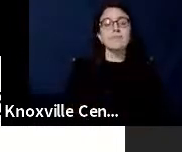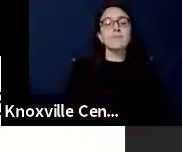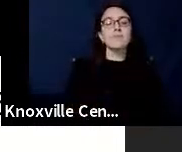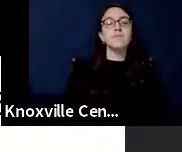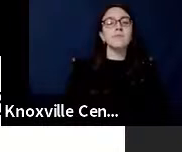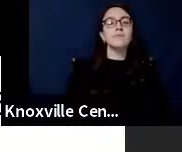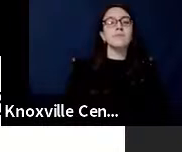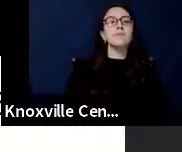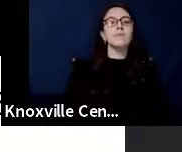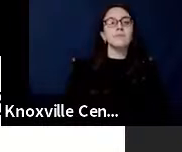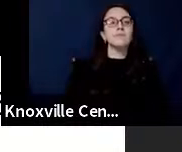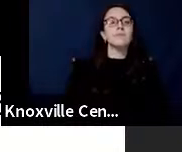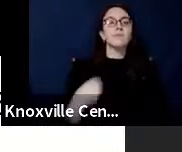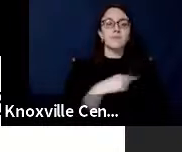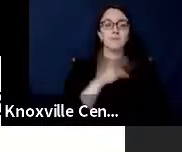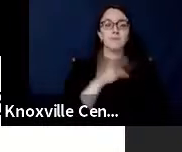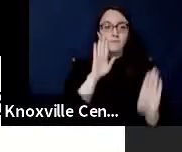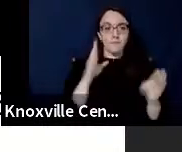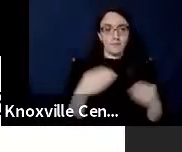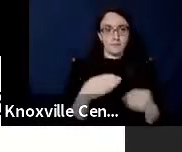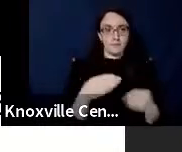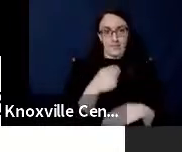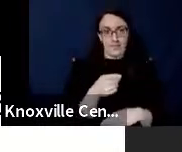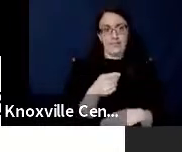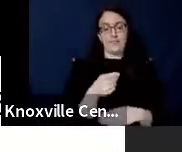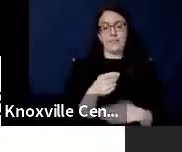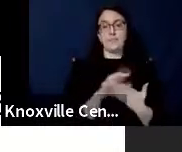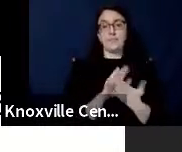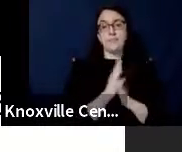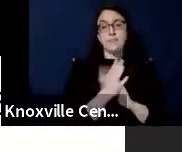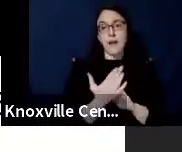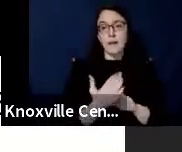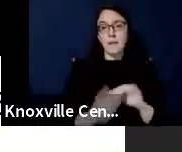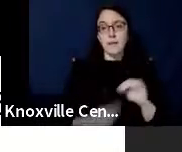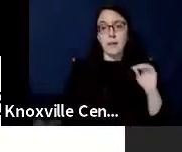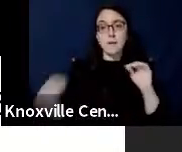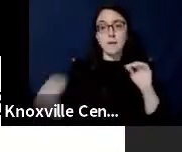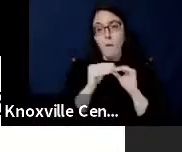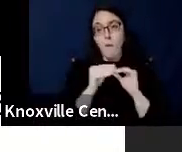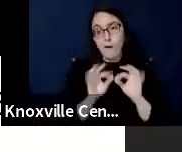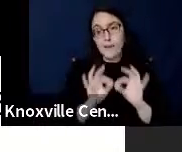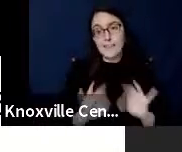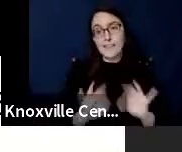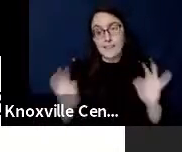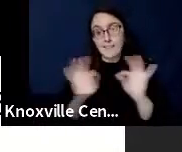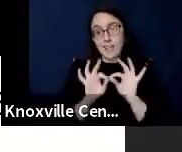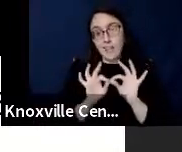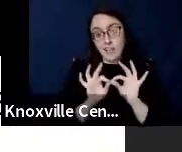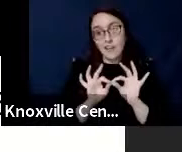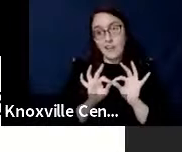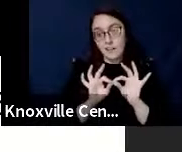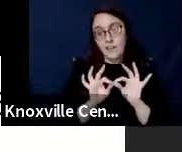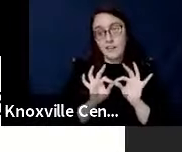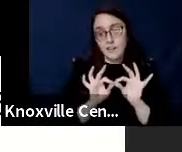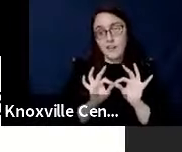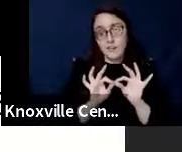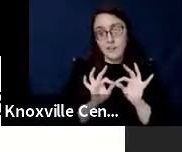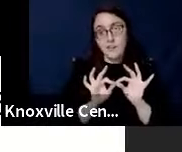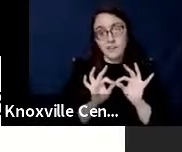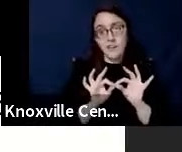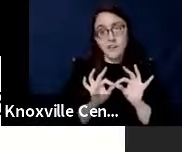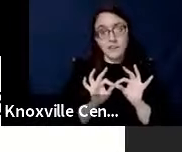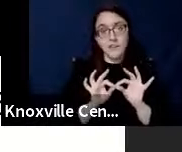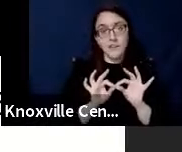So we focused on this. This is becoming really even more significant in that by